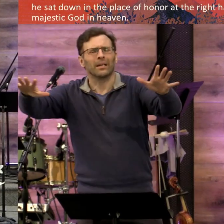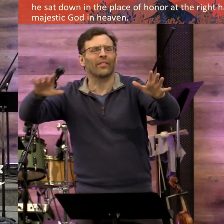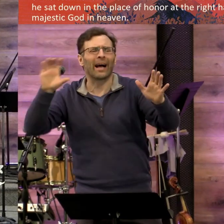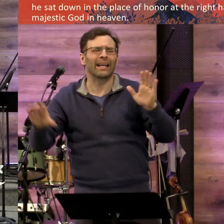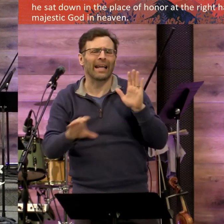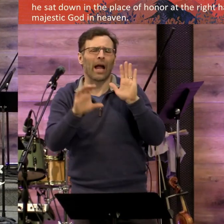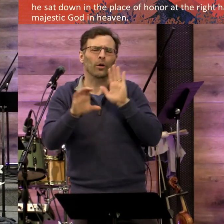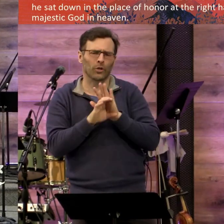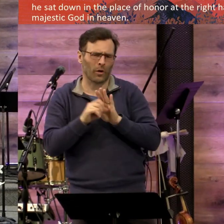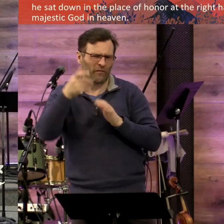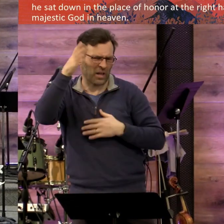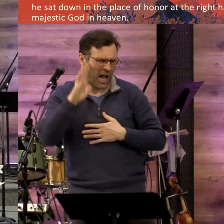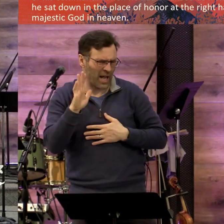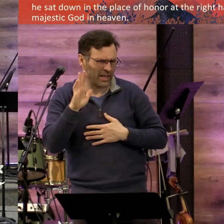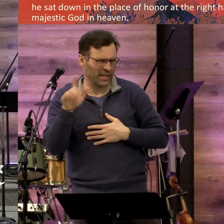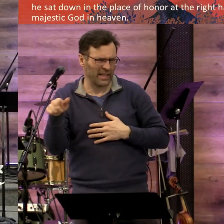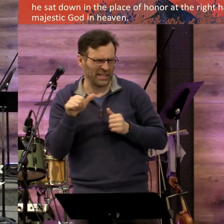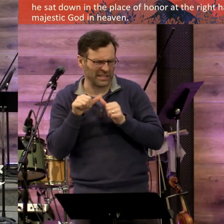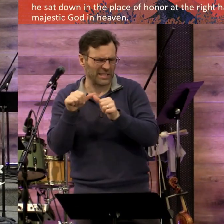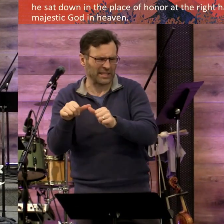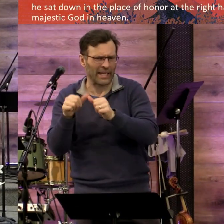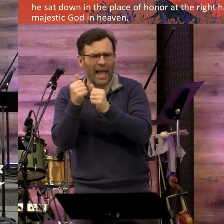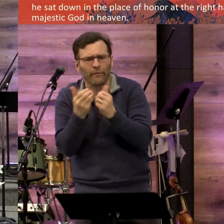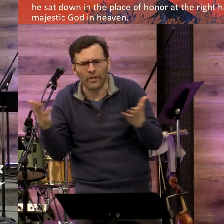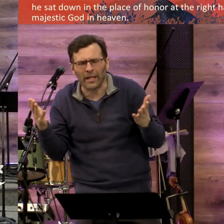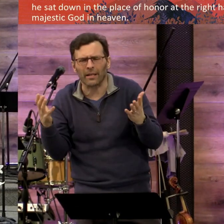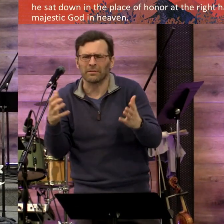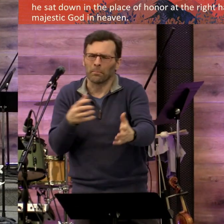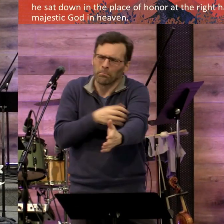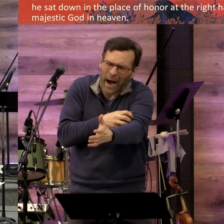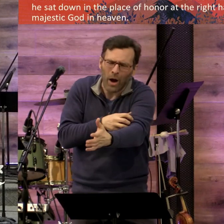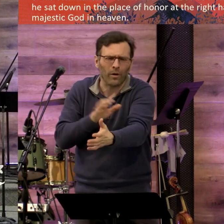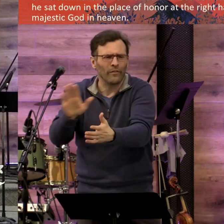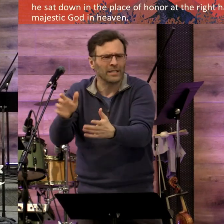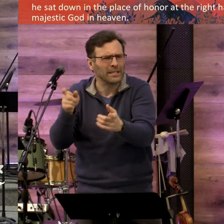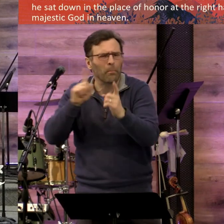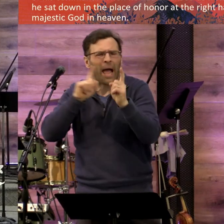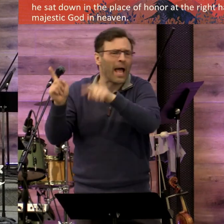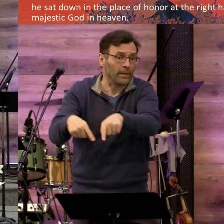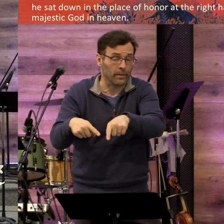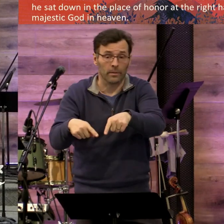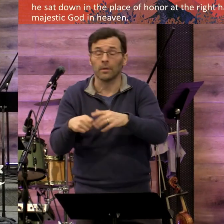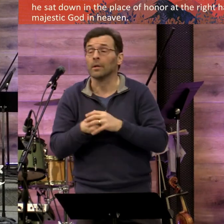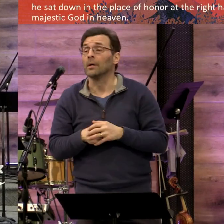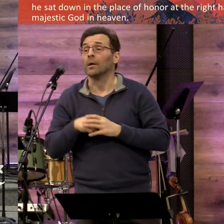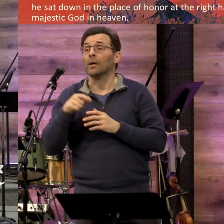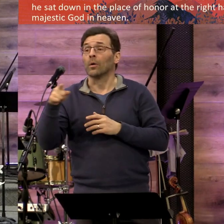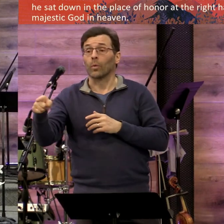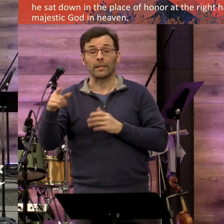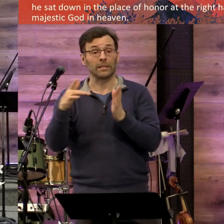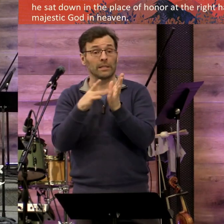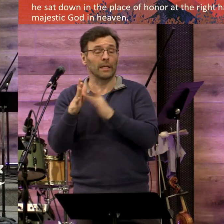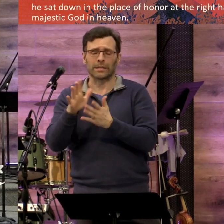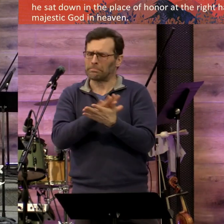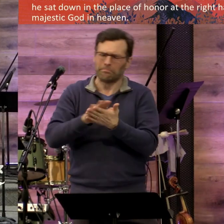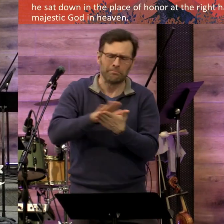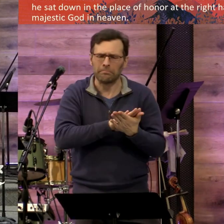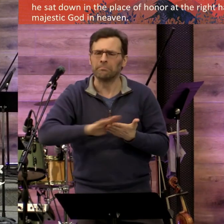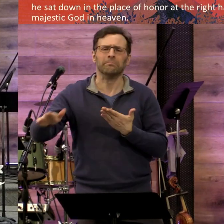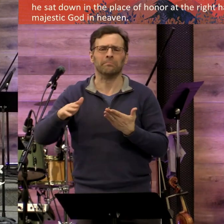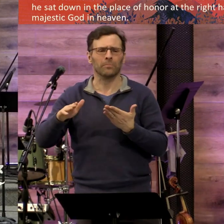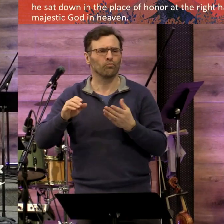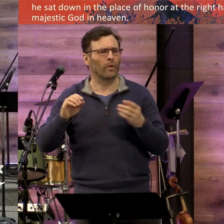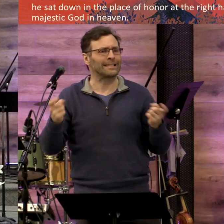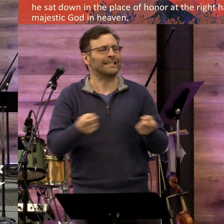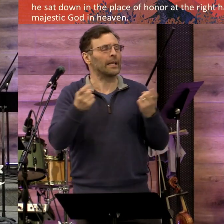character of God, and he sustains everything by the mighty power of his command. When he had cleansed us from our sins, he sat down in the